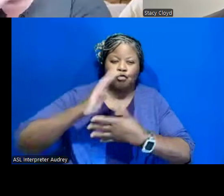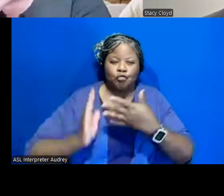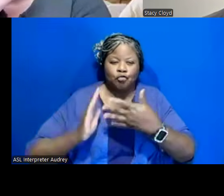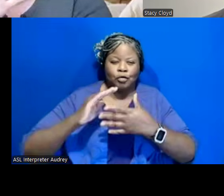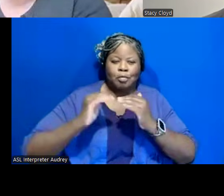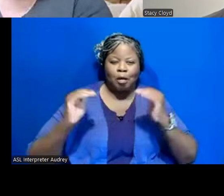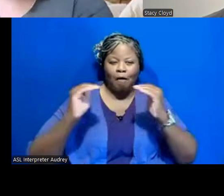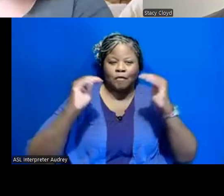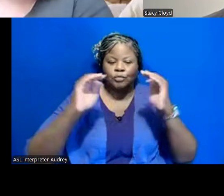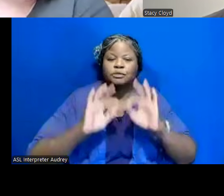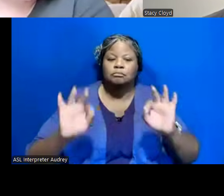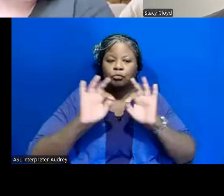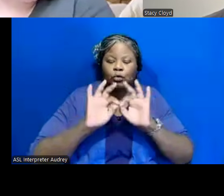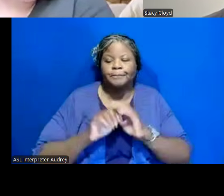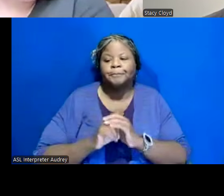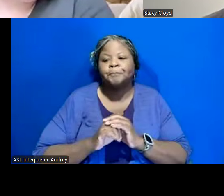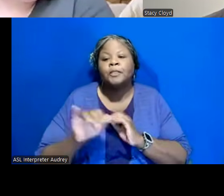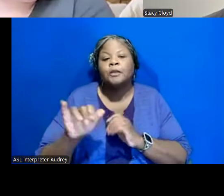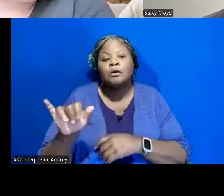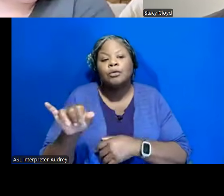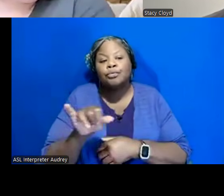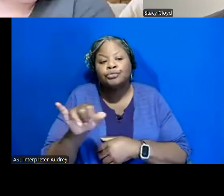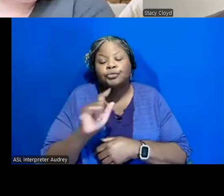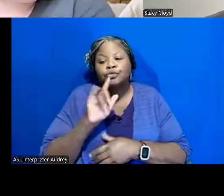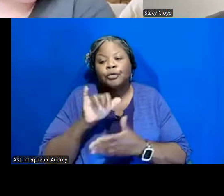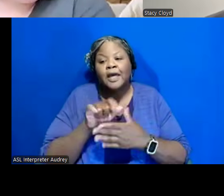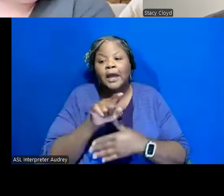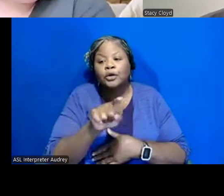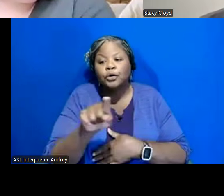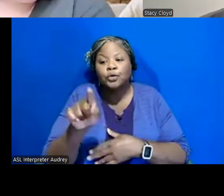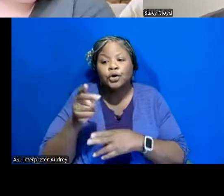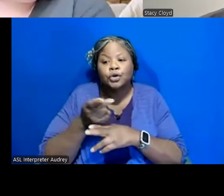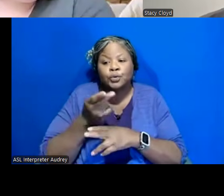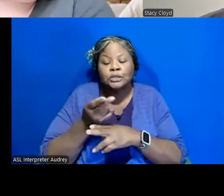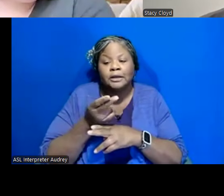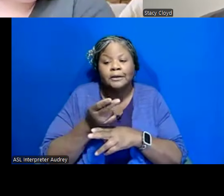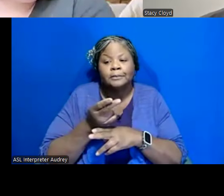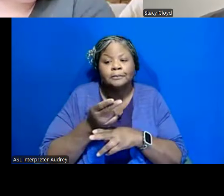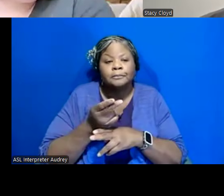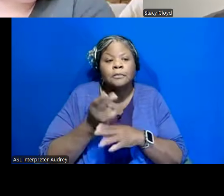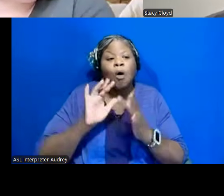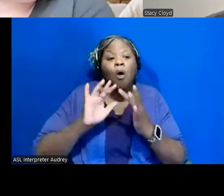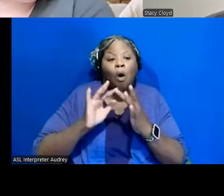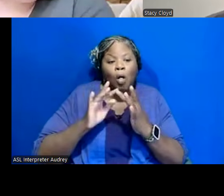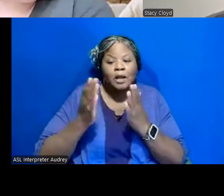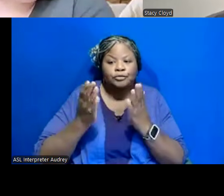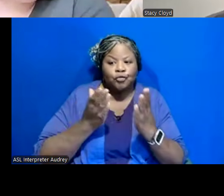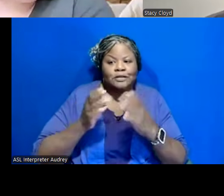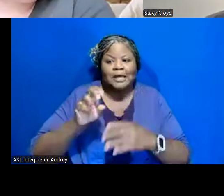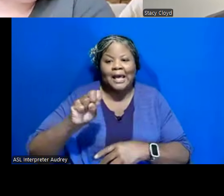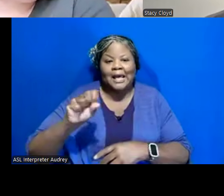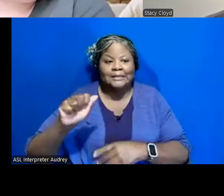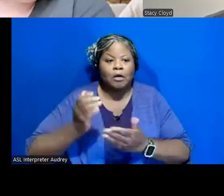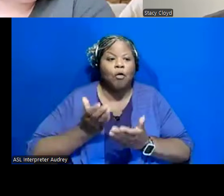important. Also, making sure that you are using the online services that SSA offers